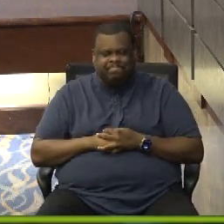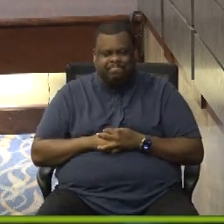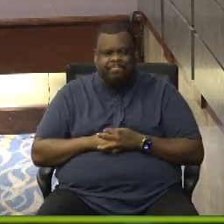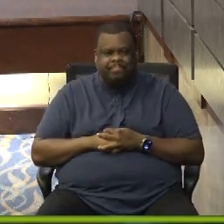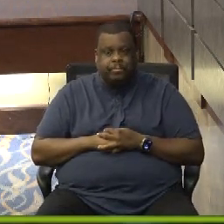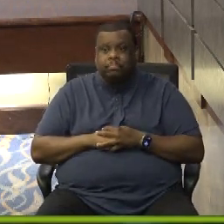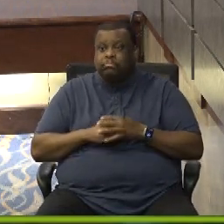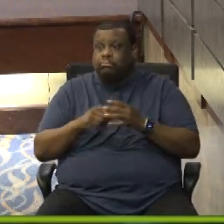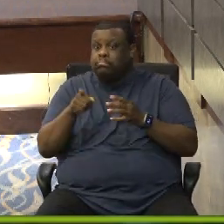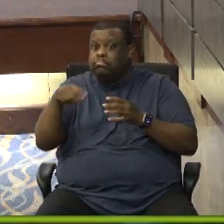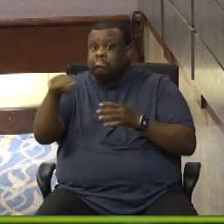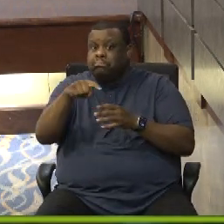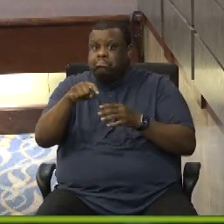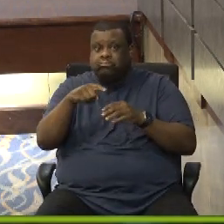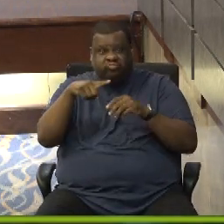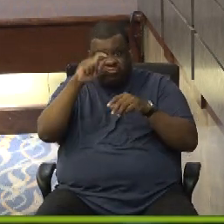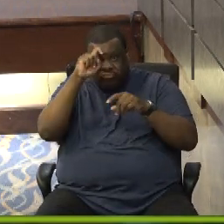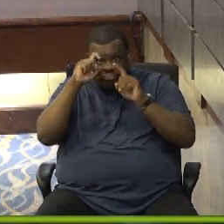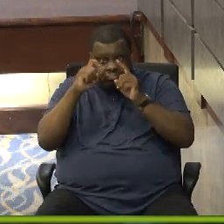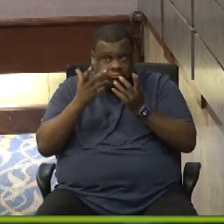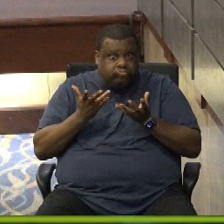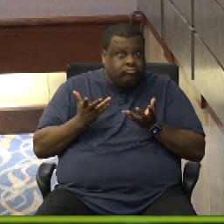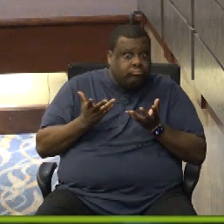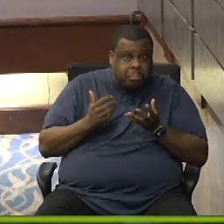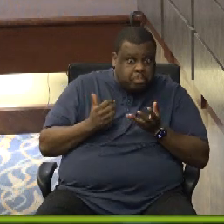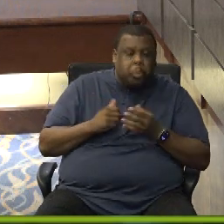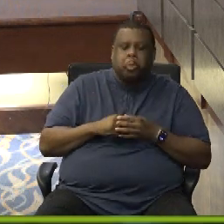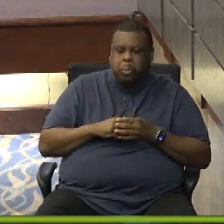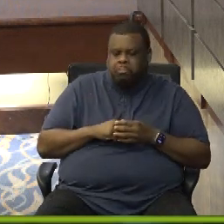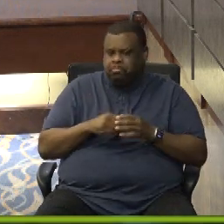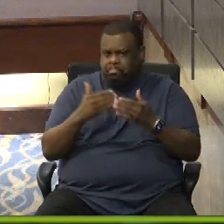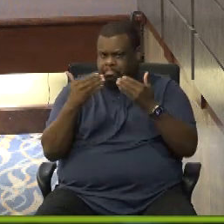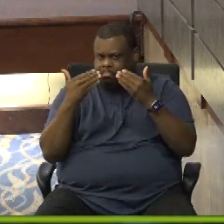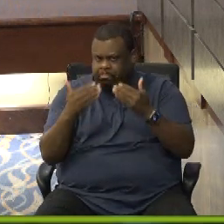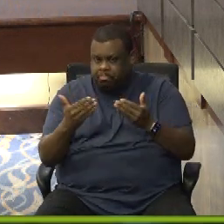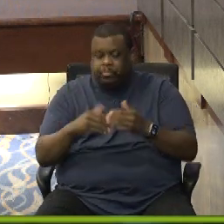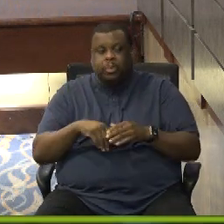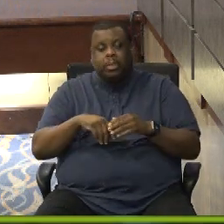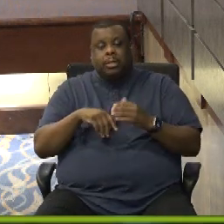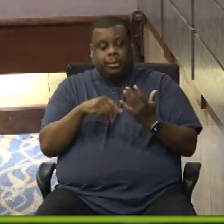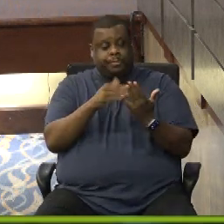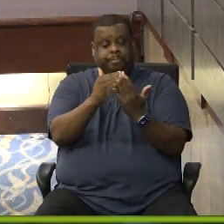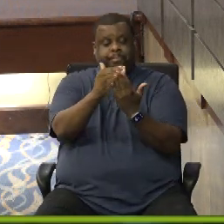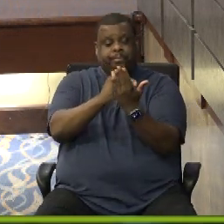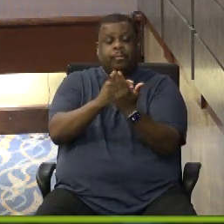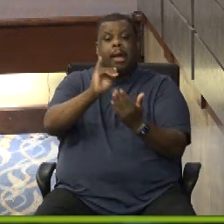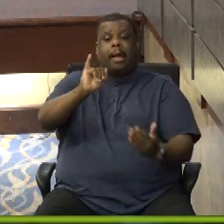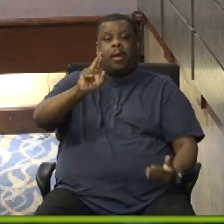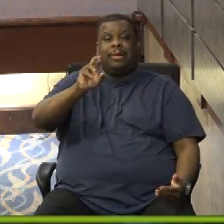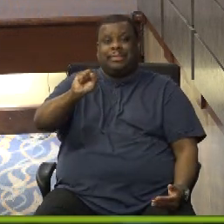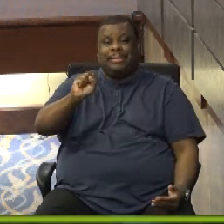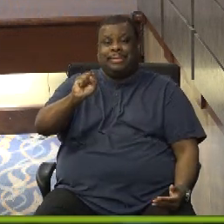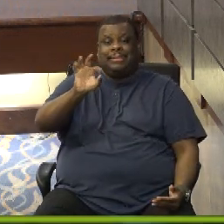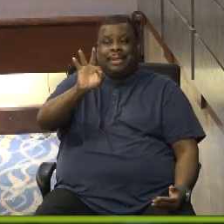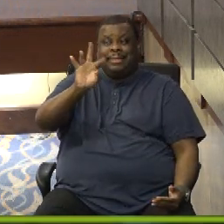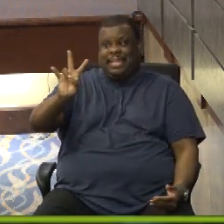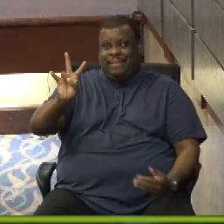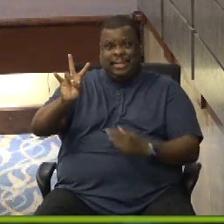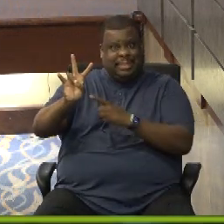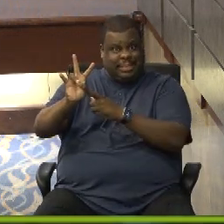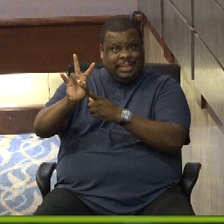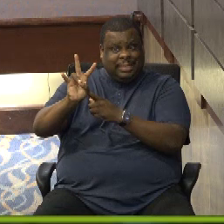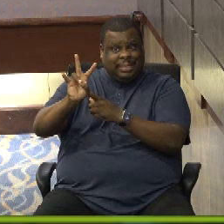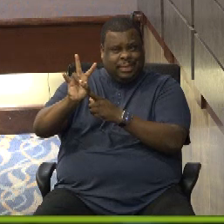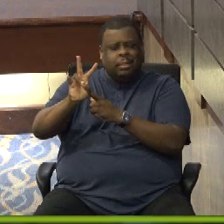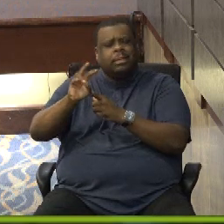Any questions on that? Thank you. And then there's IR 697 that lays out the next steps for the